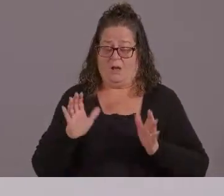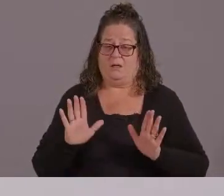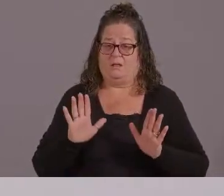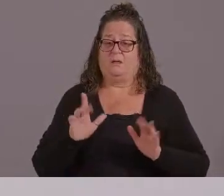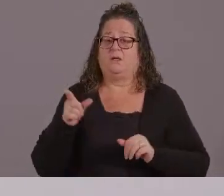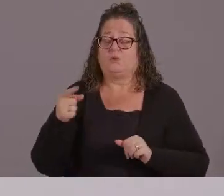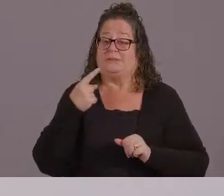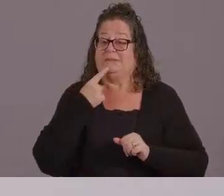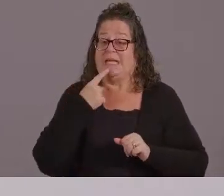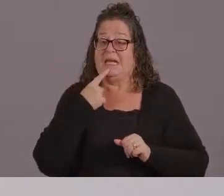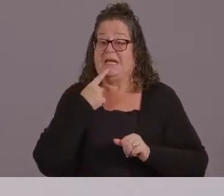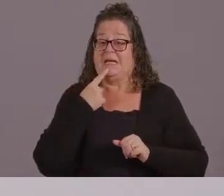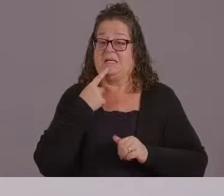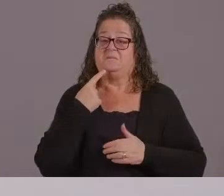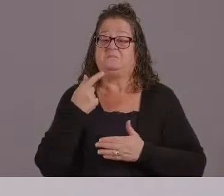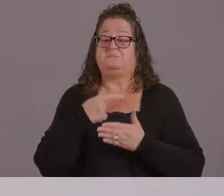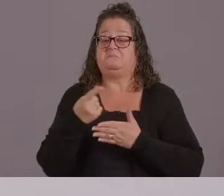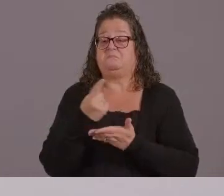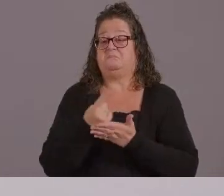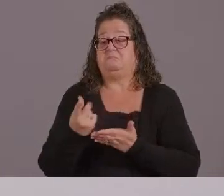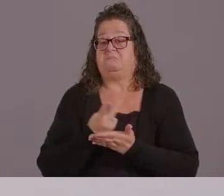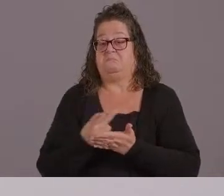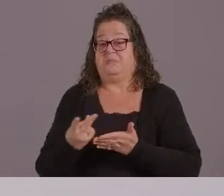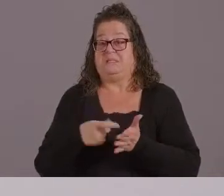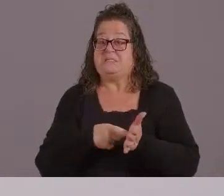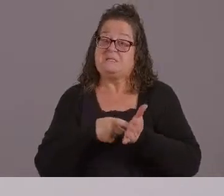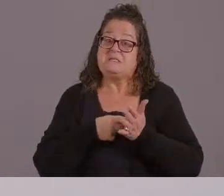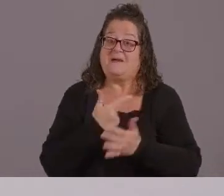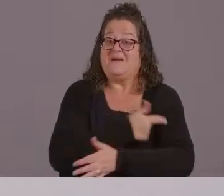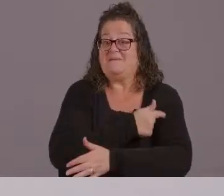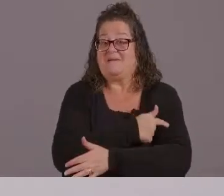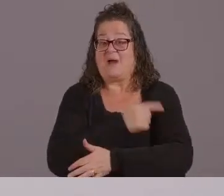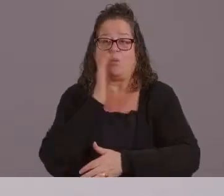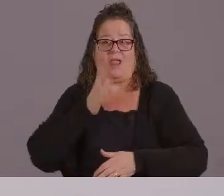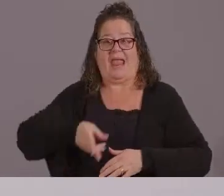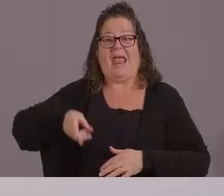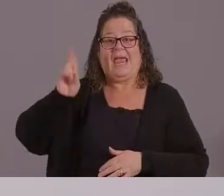high because everything's open back up, or anybody's eligible